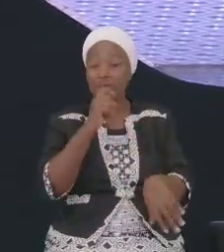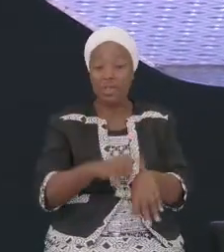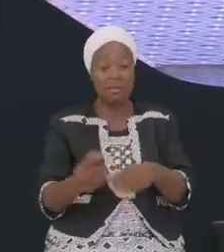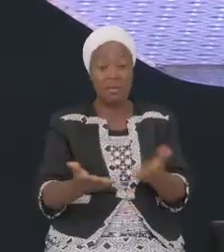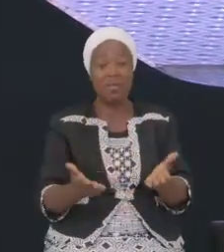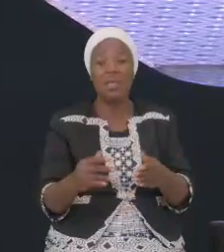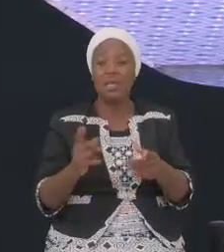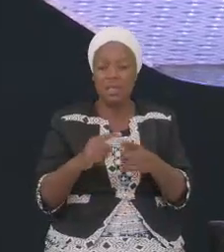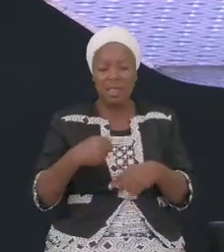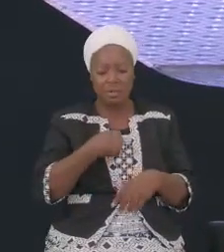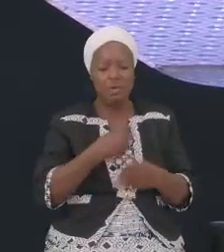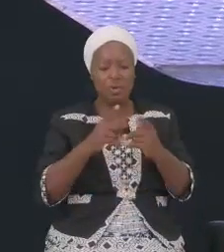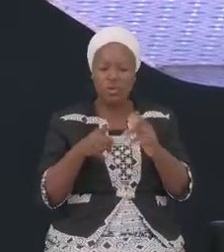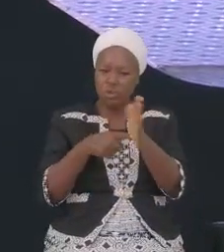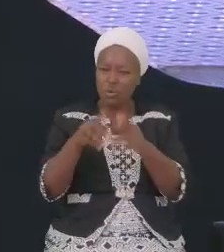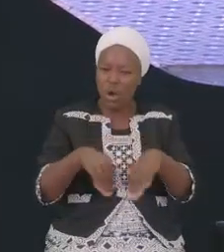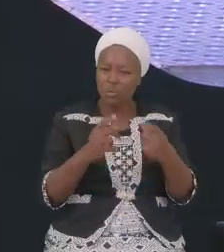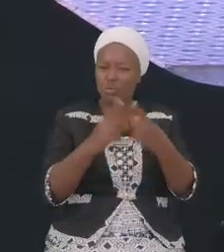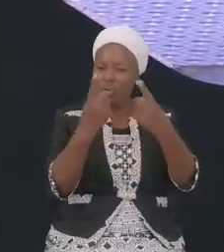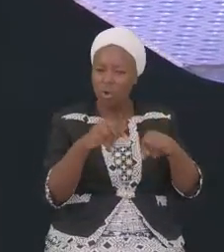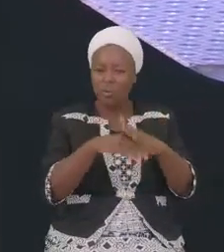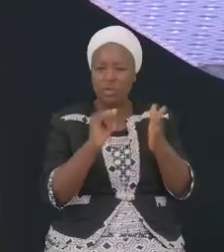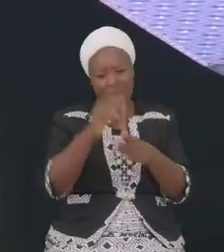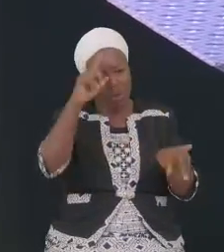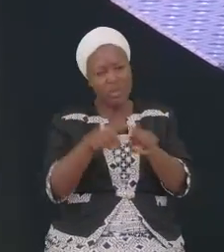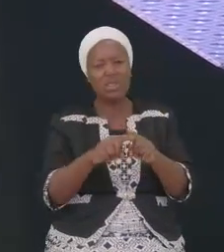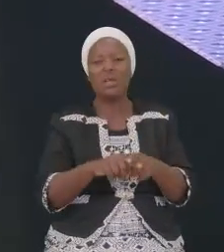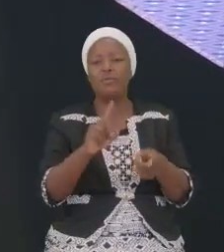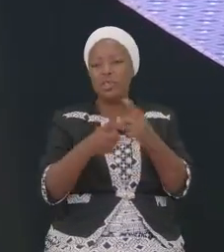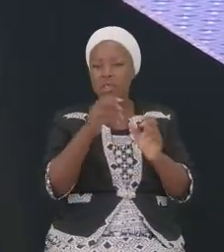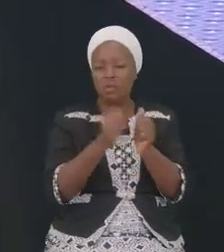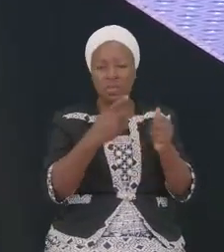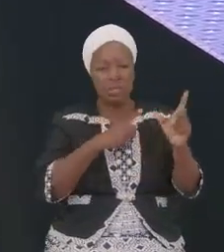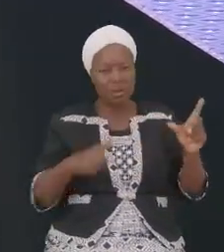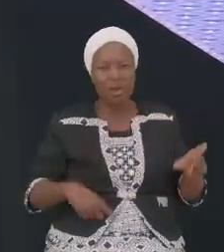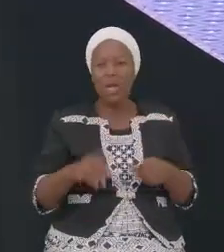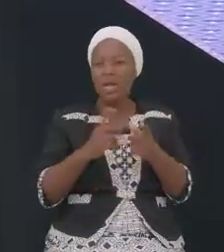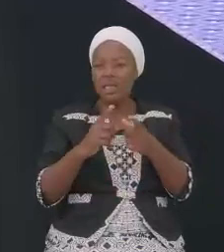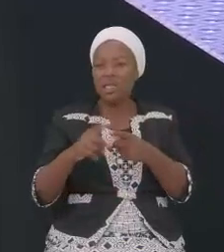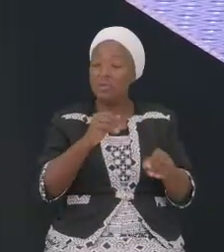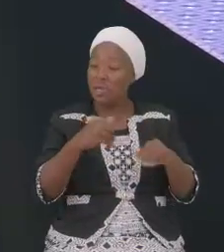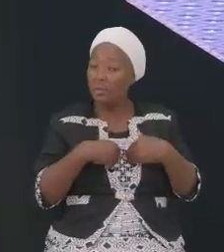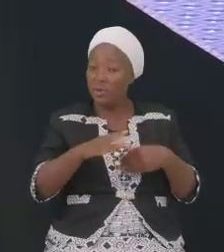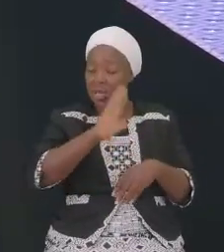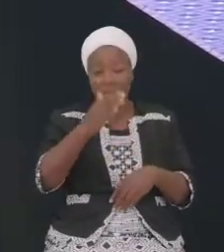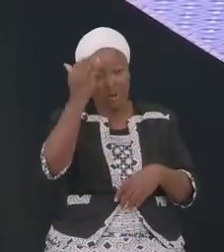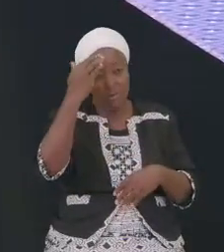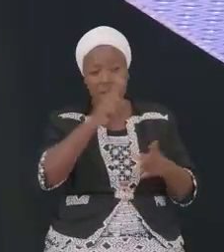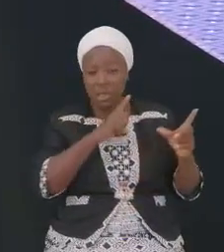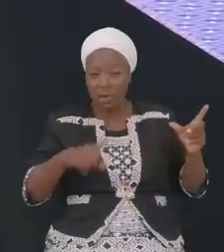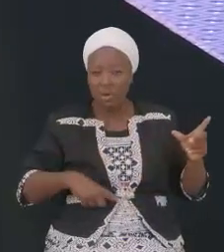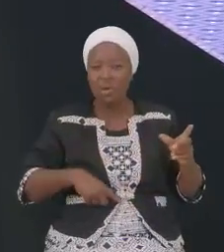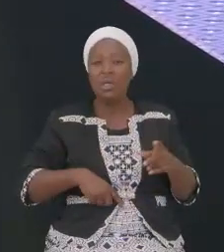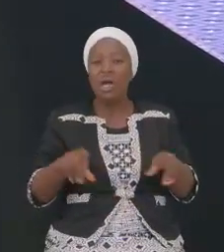I want to show you how you come into covenant relationship with the Lord. If you have never known the Lord, as